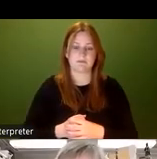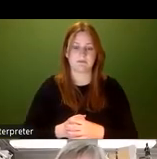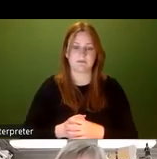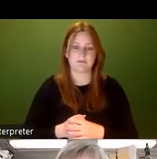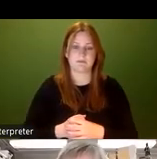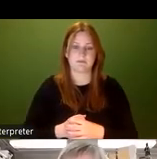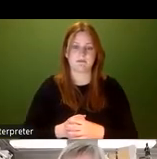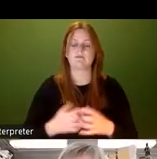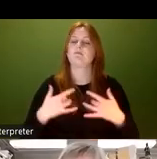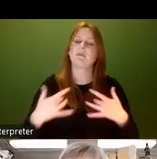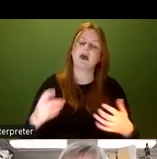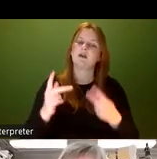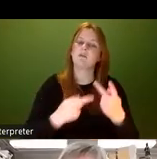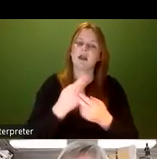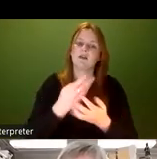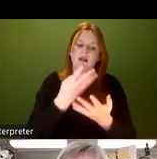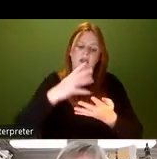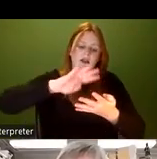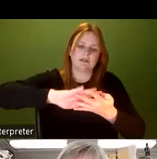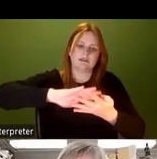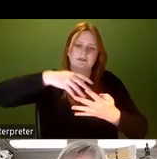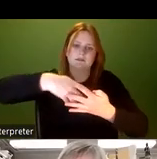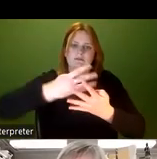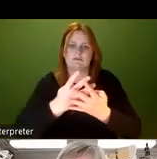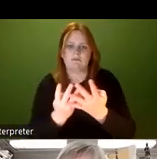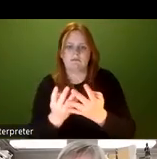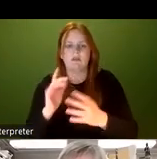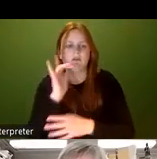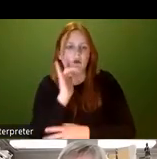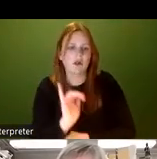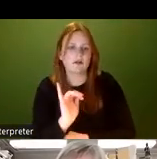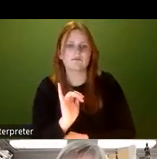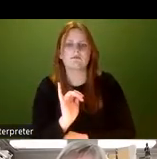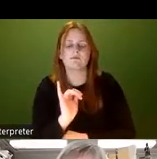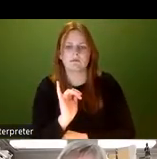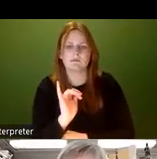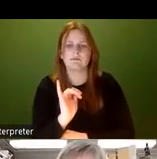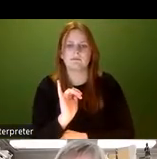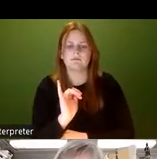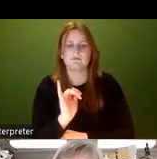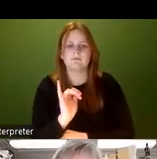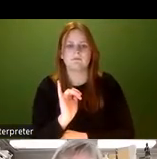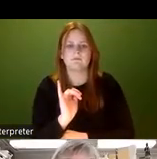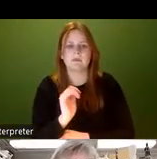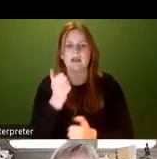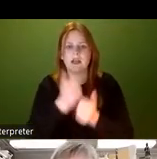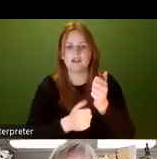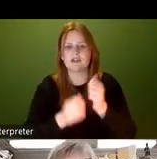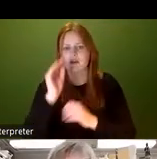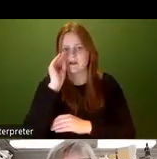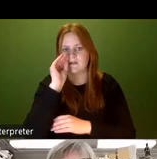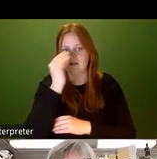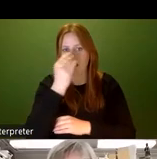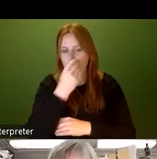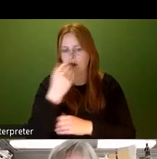kind of lattice format that, you know, there's an aperture for each flower.